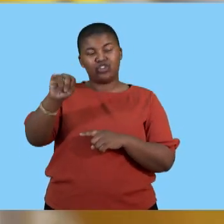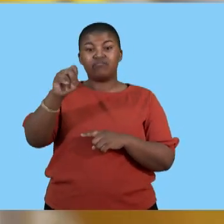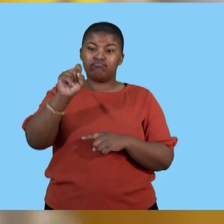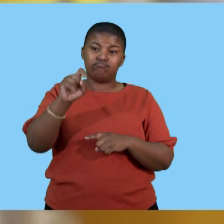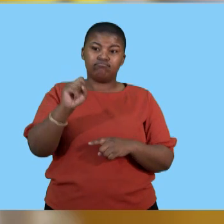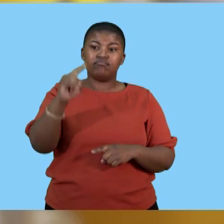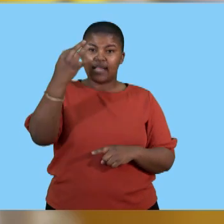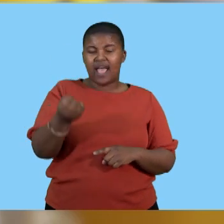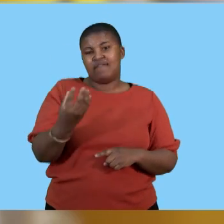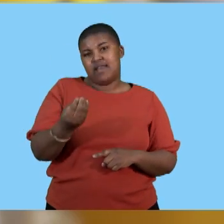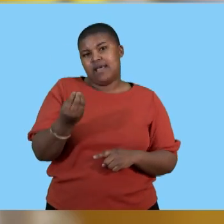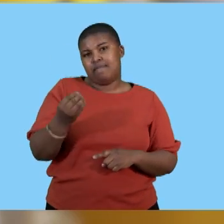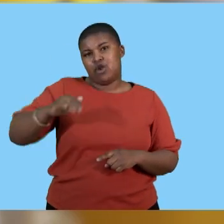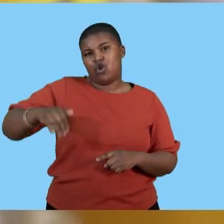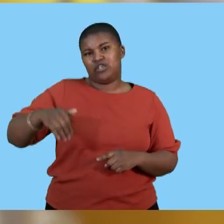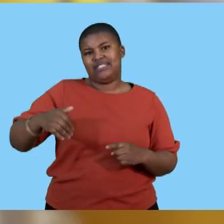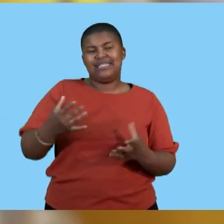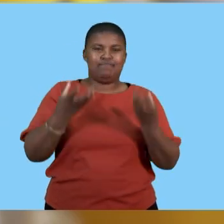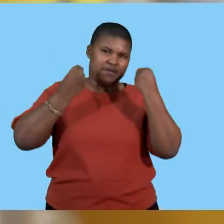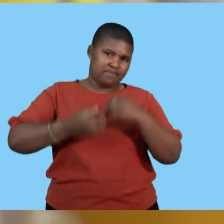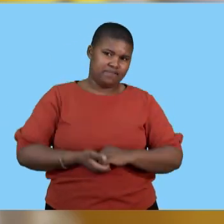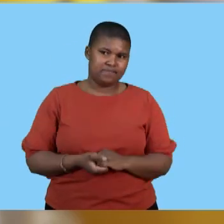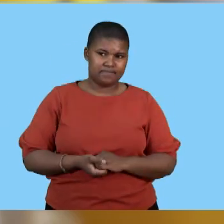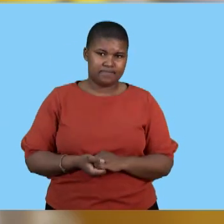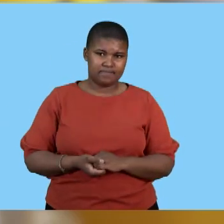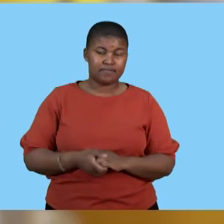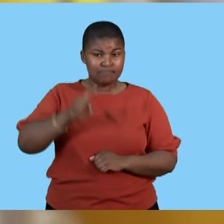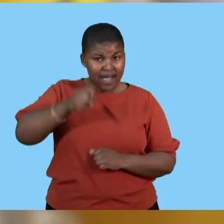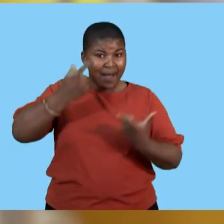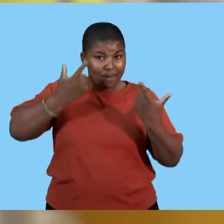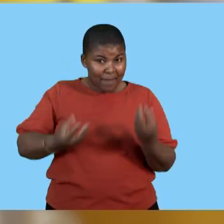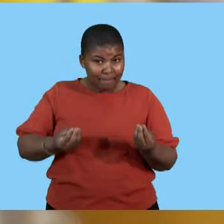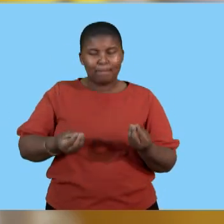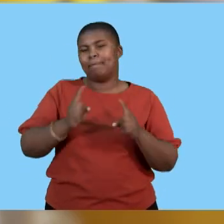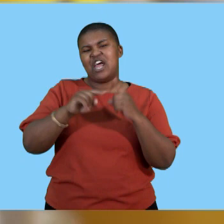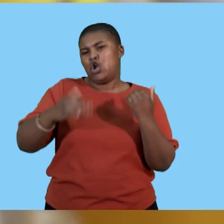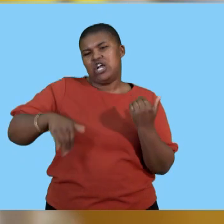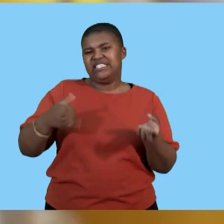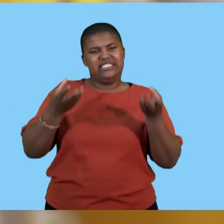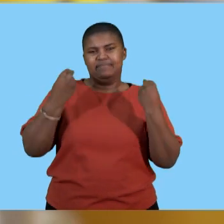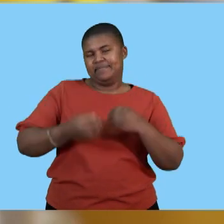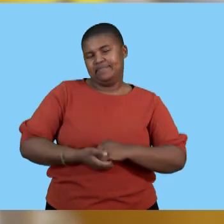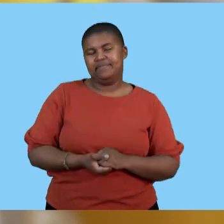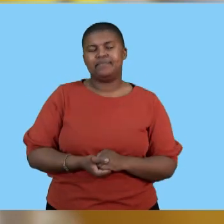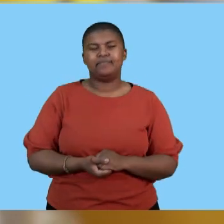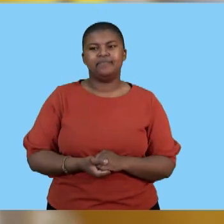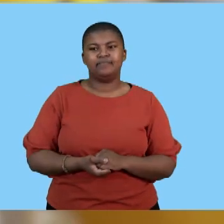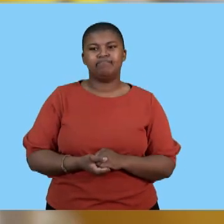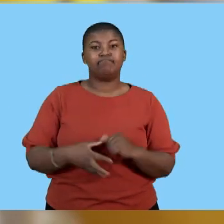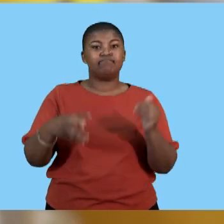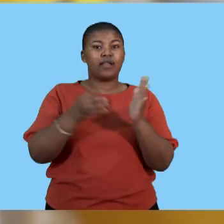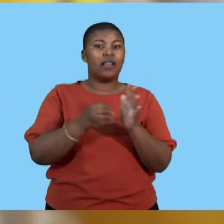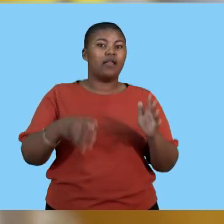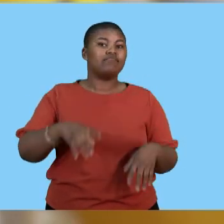There is an amount that we have not yet received that we were supposed to have received.